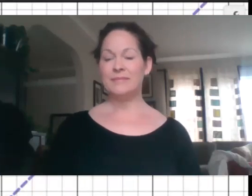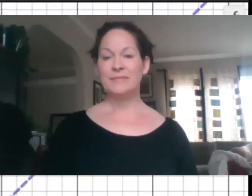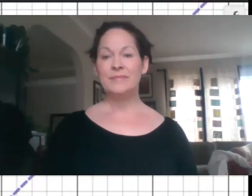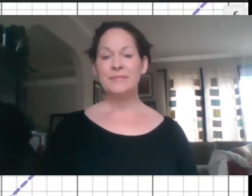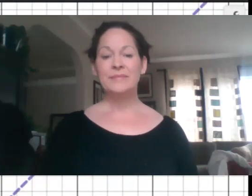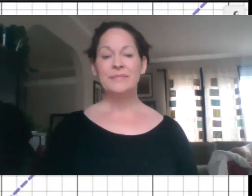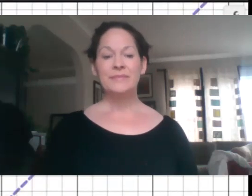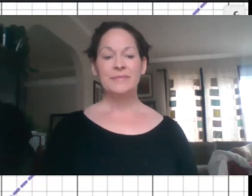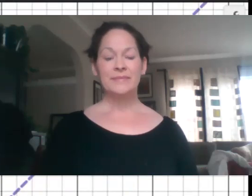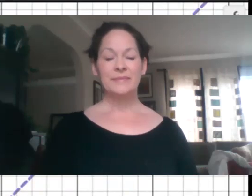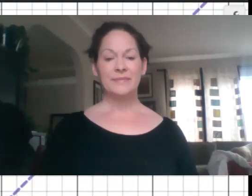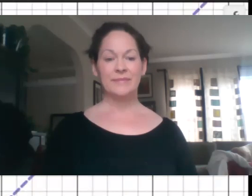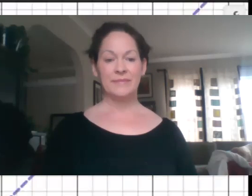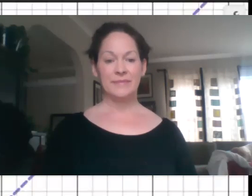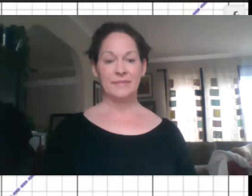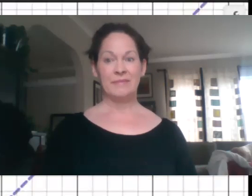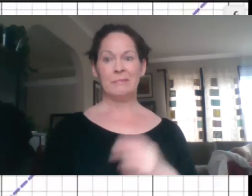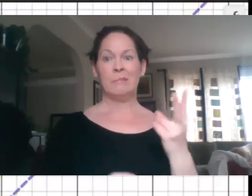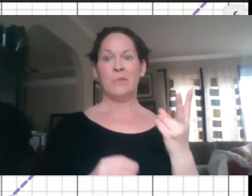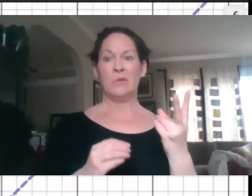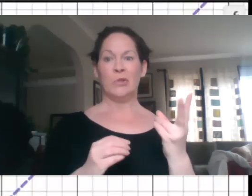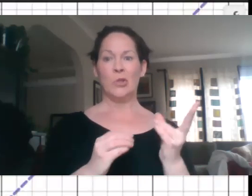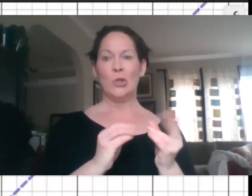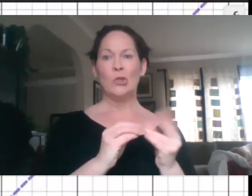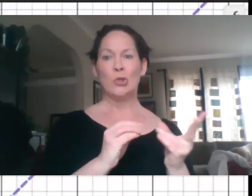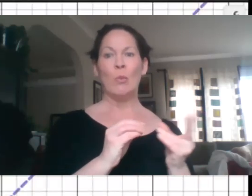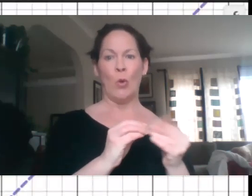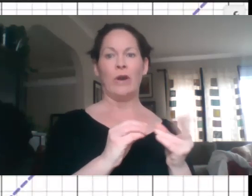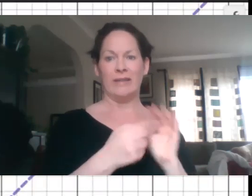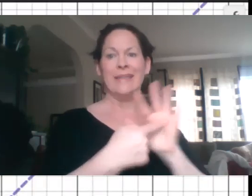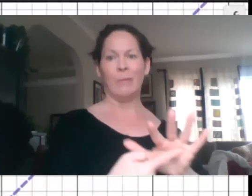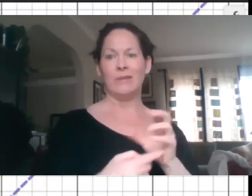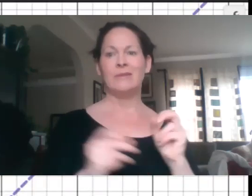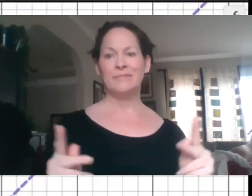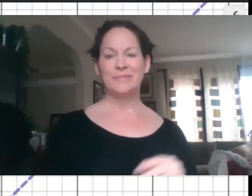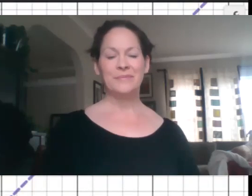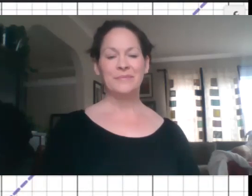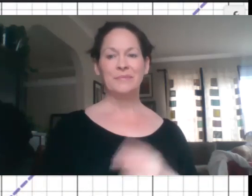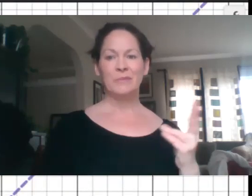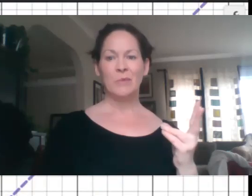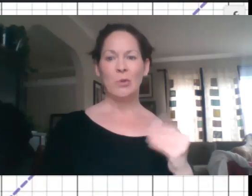All right, I've got 2 more examples I want to do for today.